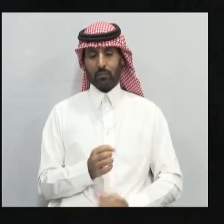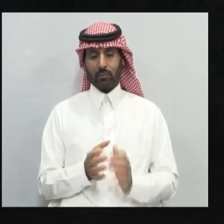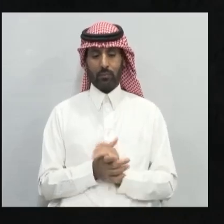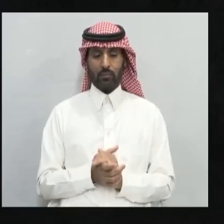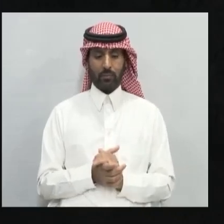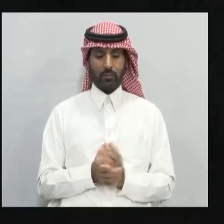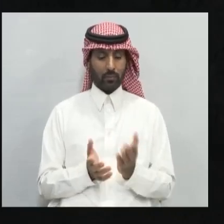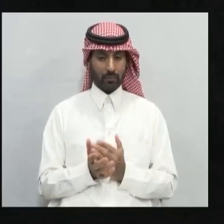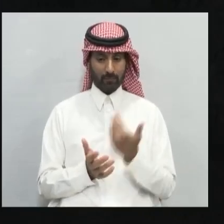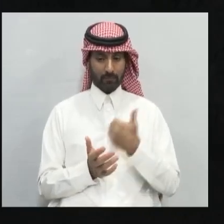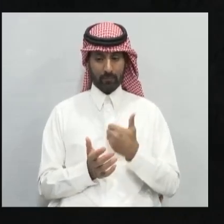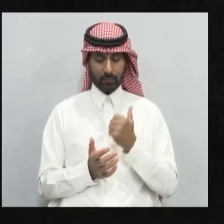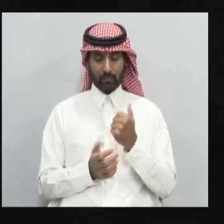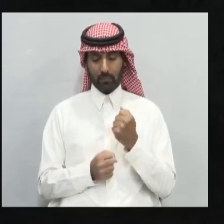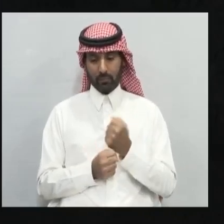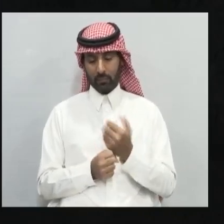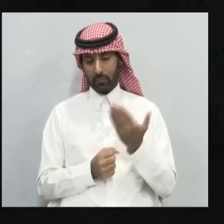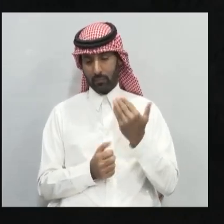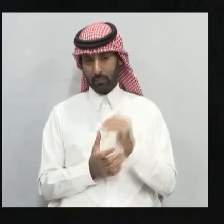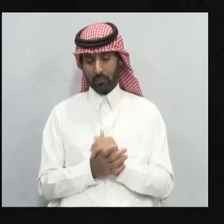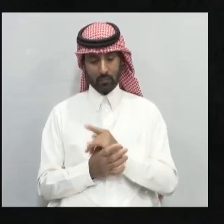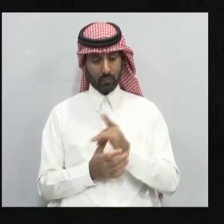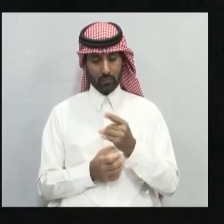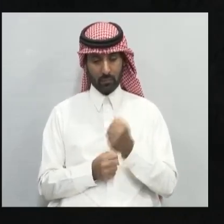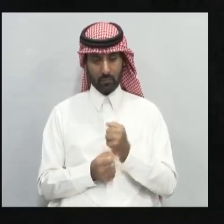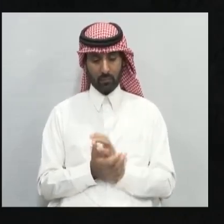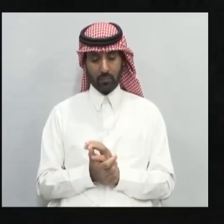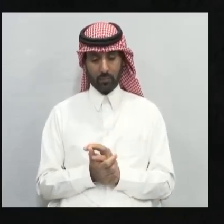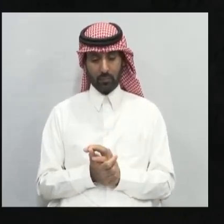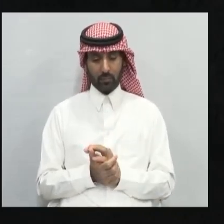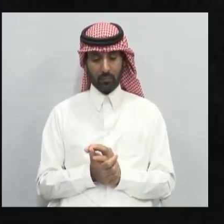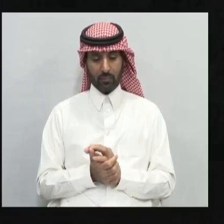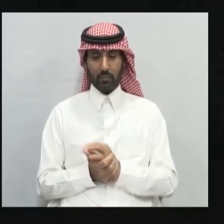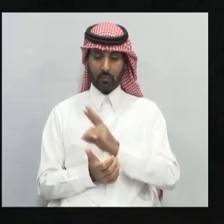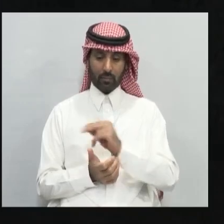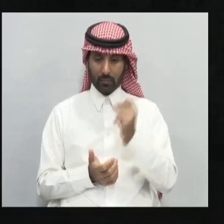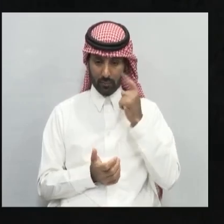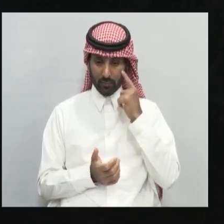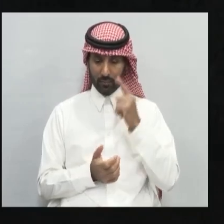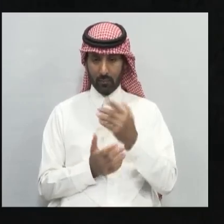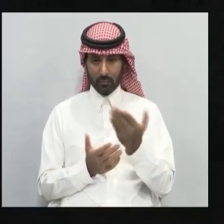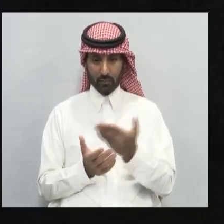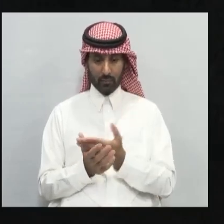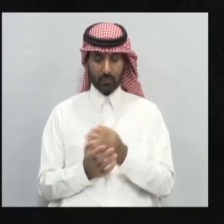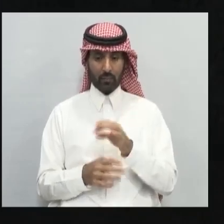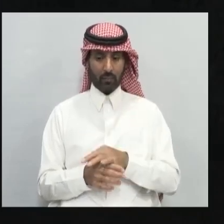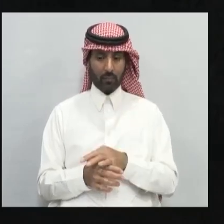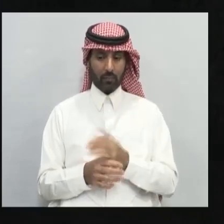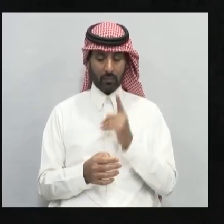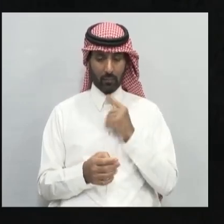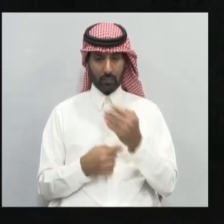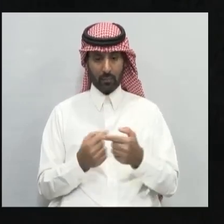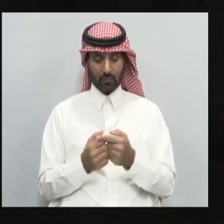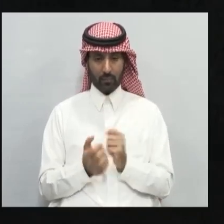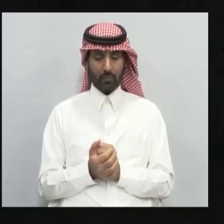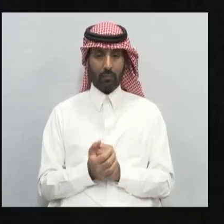thing. Feeling sorry for doing or not doing things. And there are some common regrets people usually